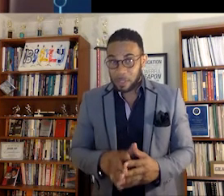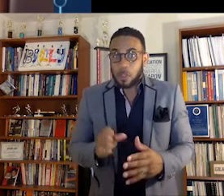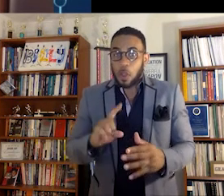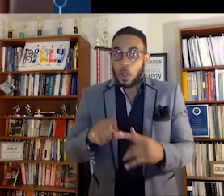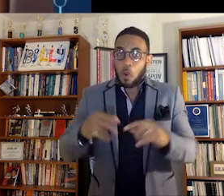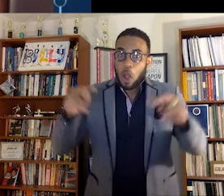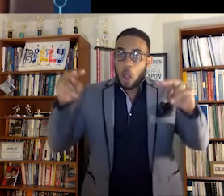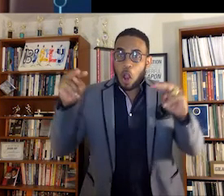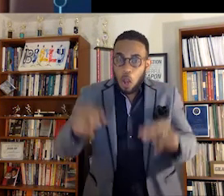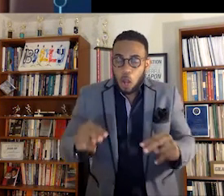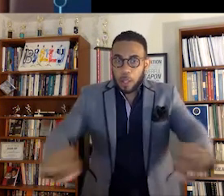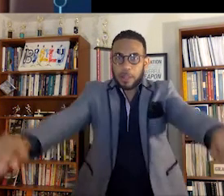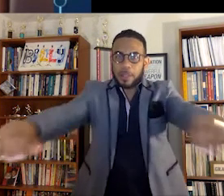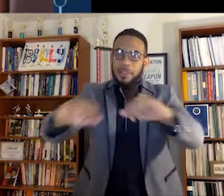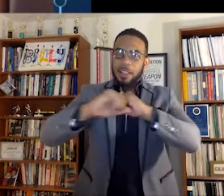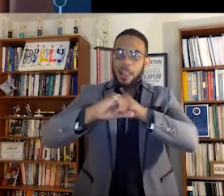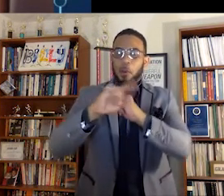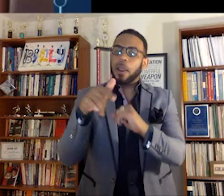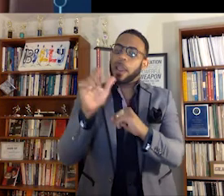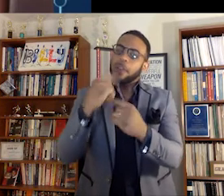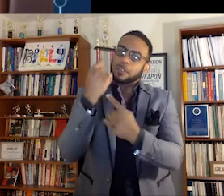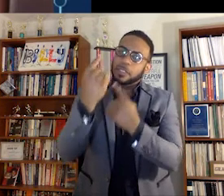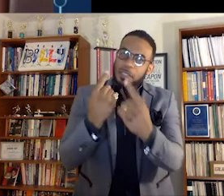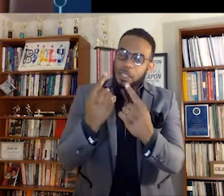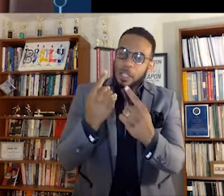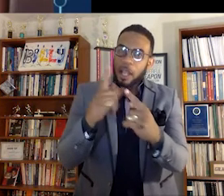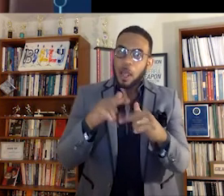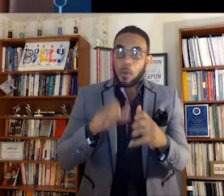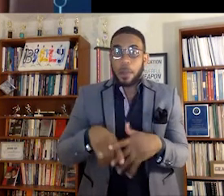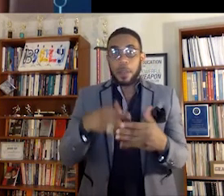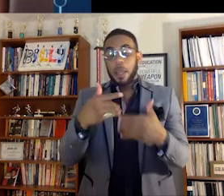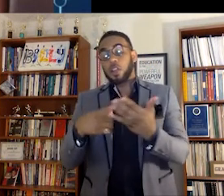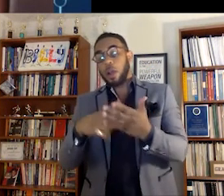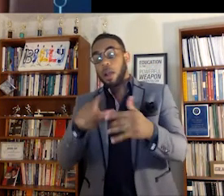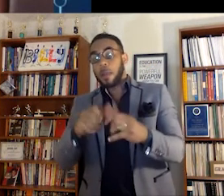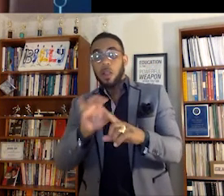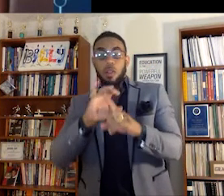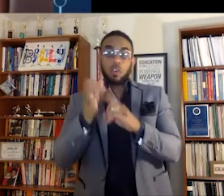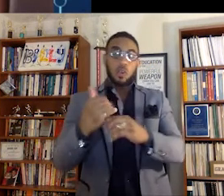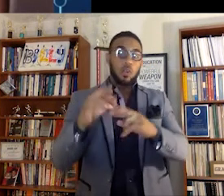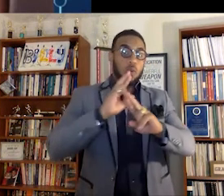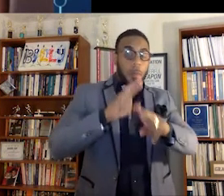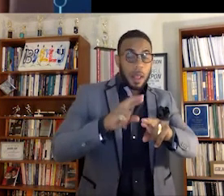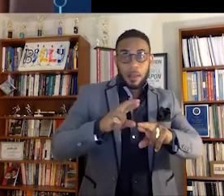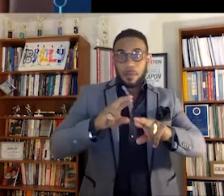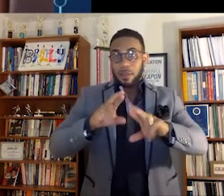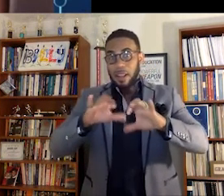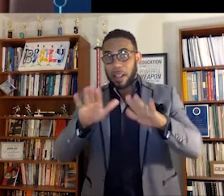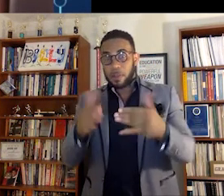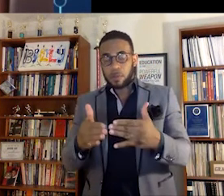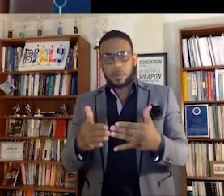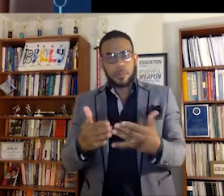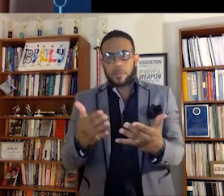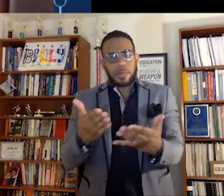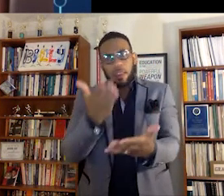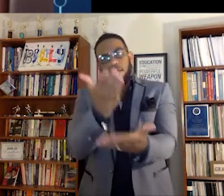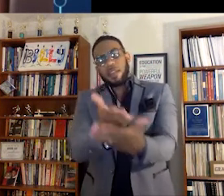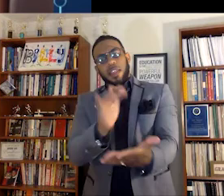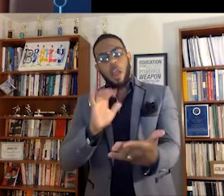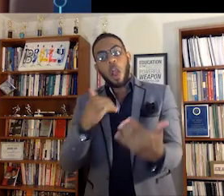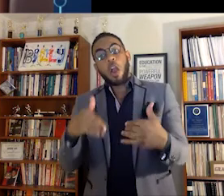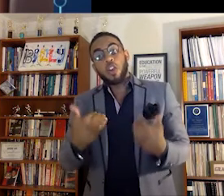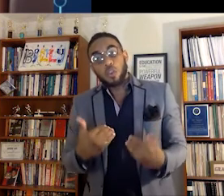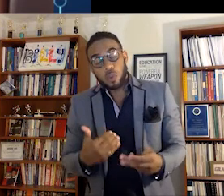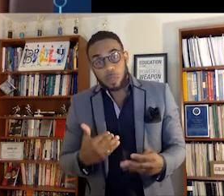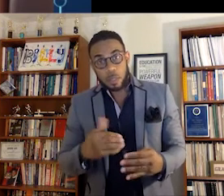as we look at these advertisements, we have to consider, as we begin to talk about the culturally responsive classroom, the fact that our